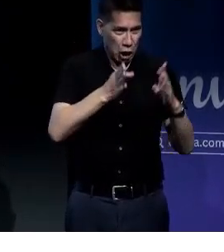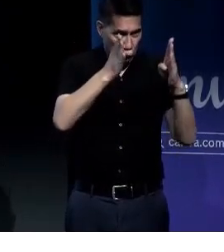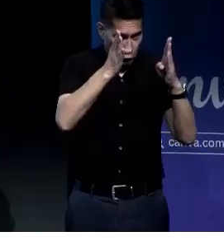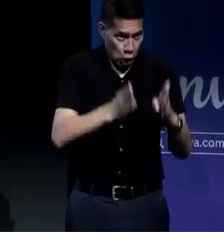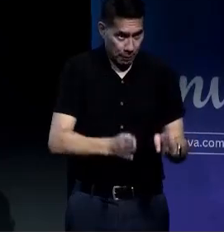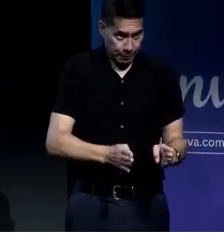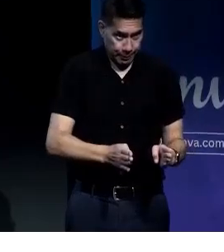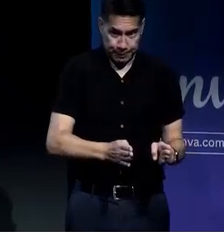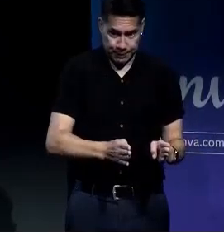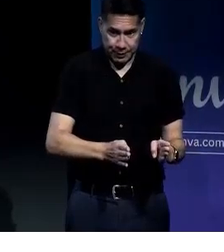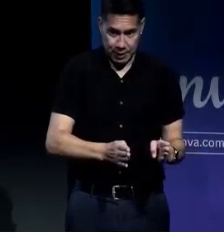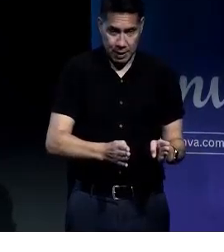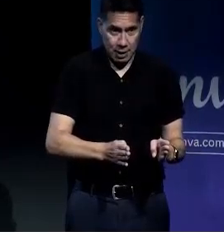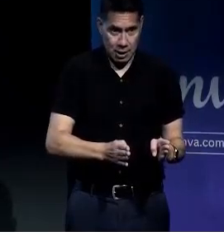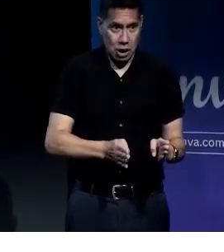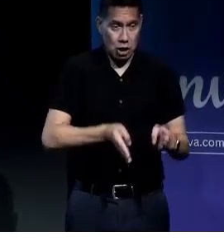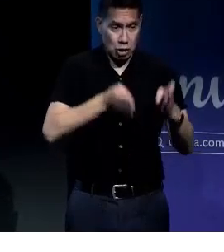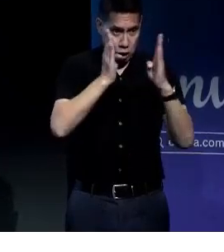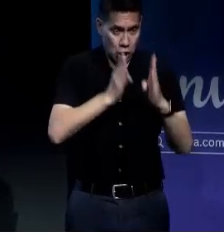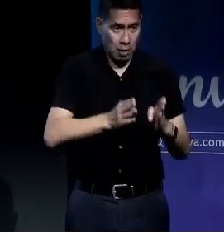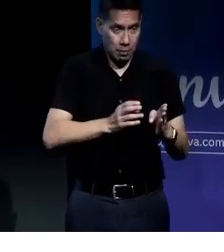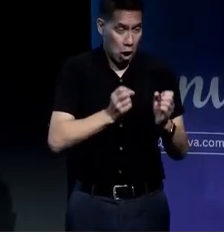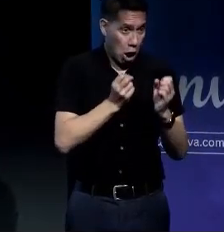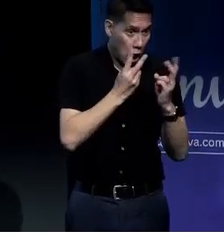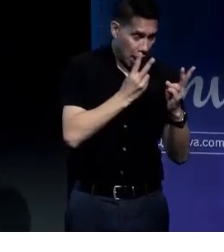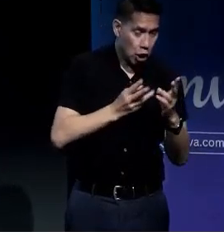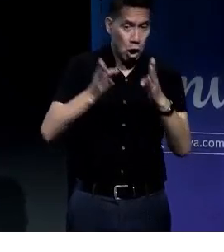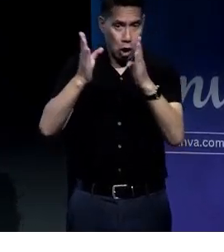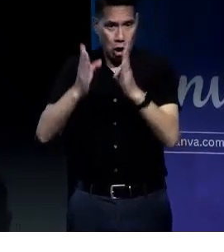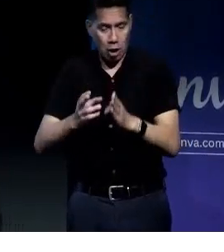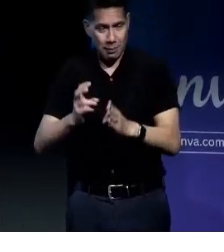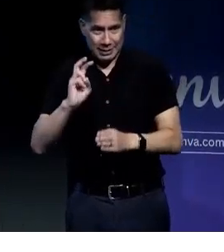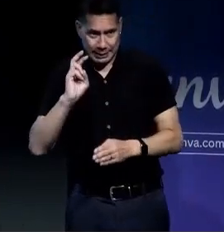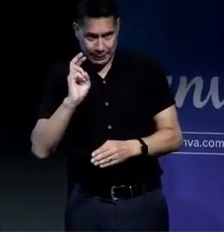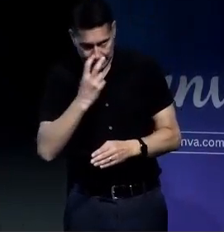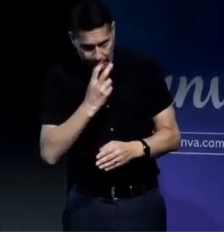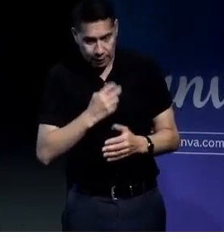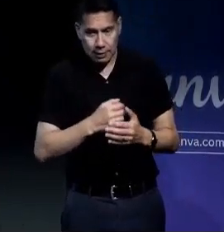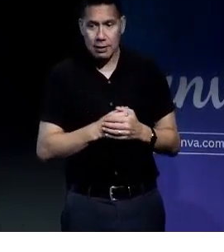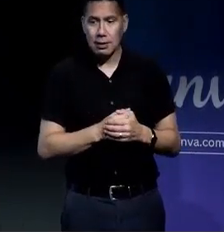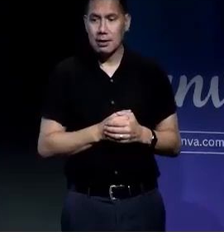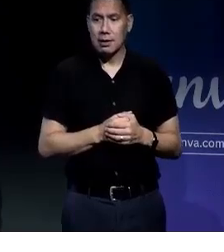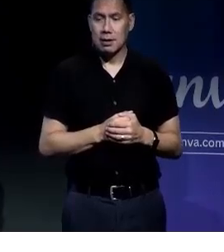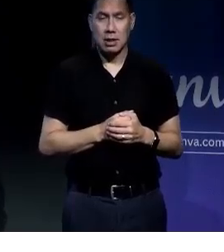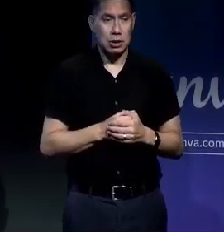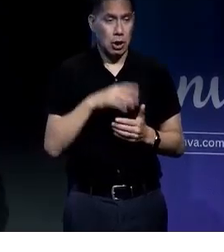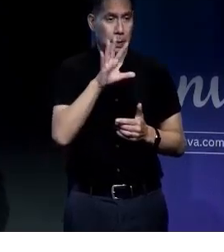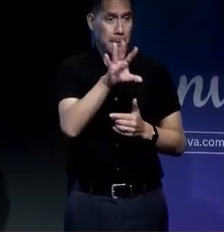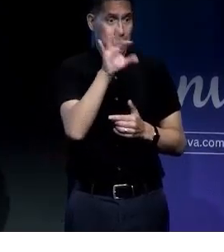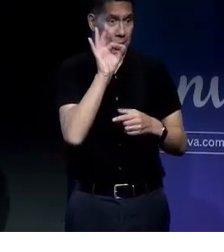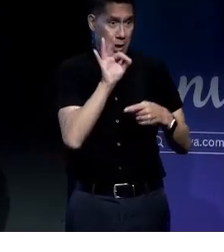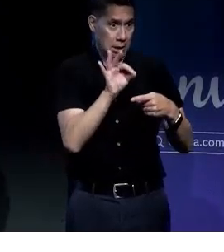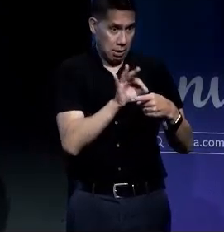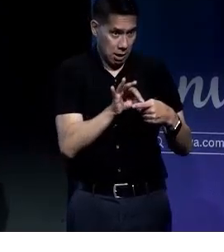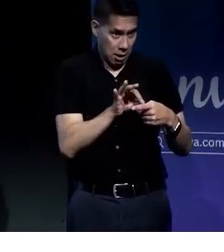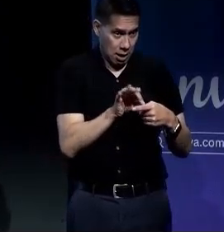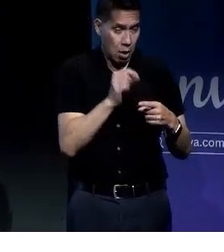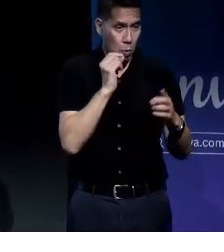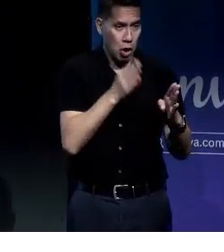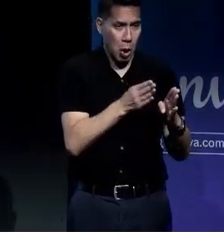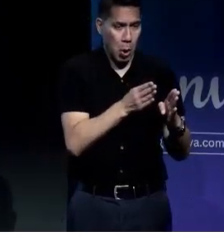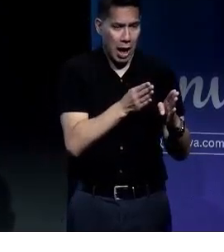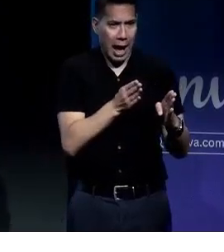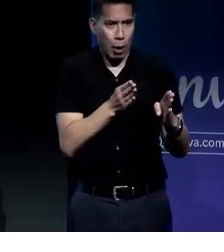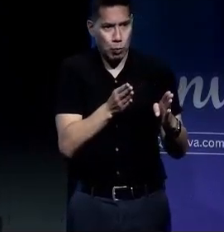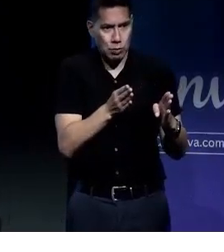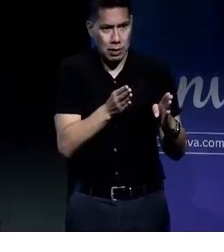light side. I'm going to choose a main column on the dark side. That might be my main colour. I'm going to go out one